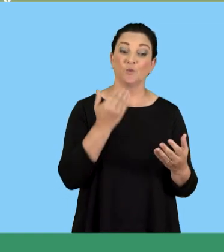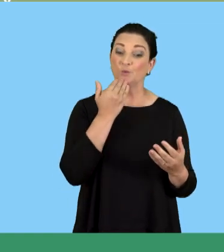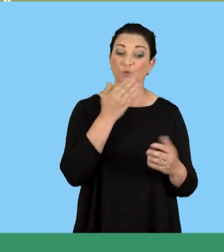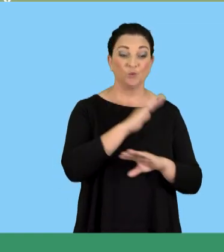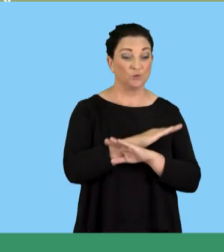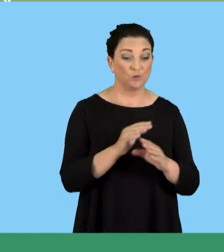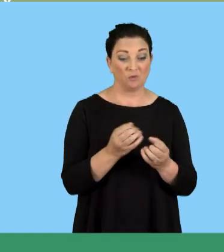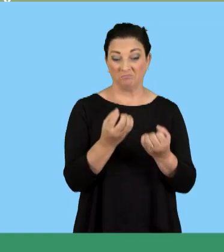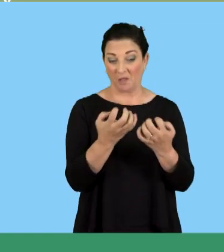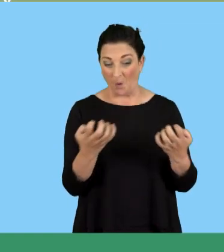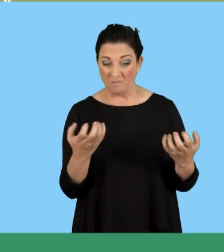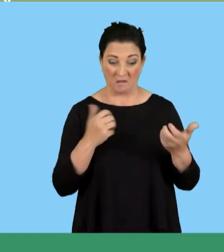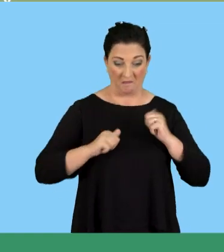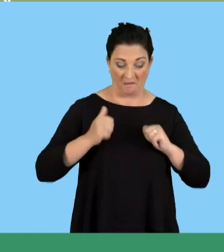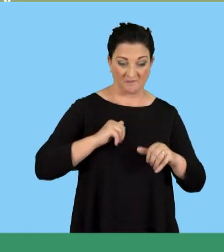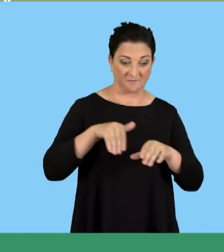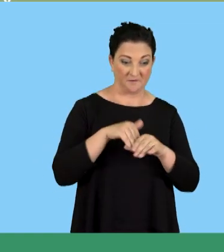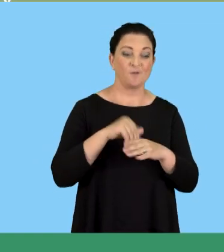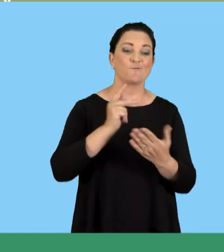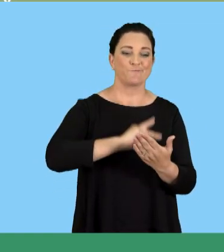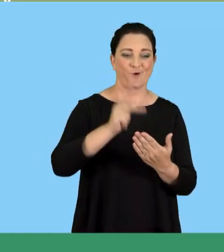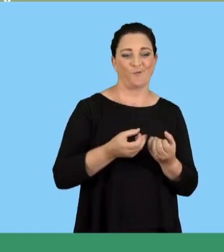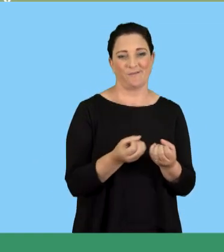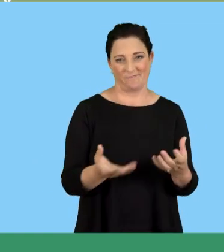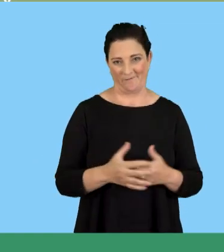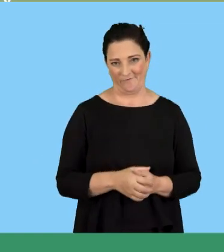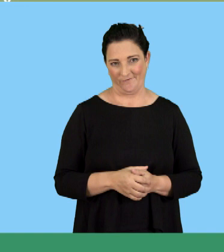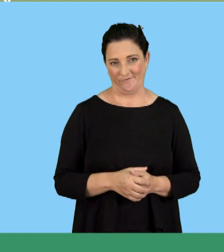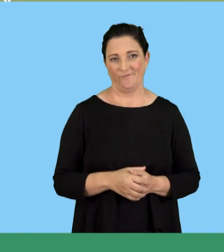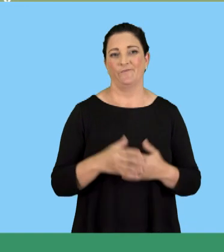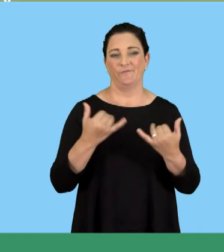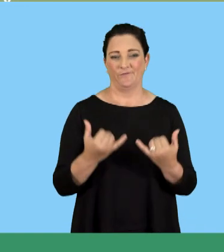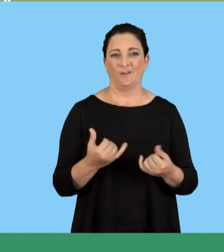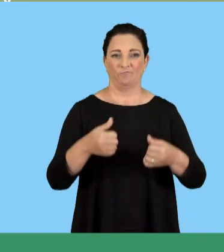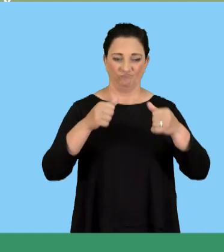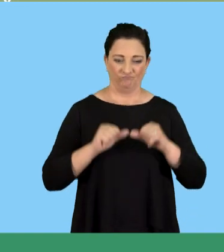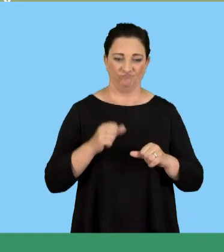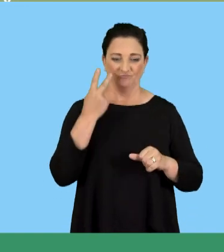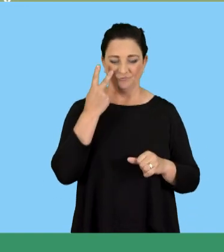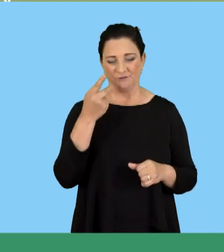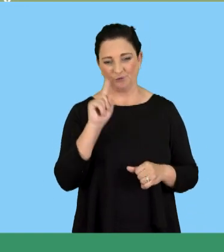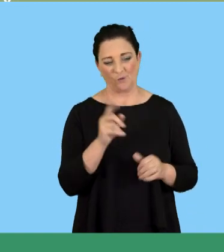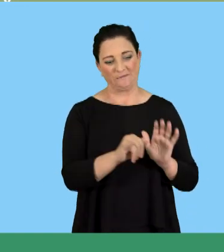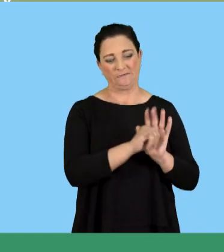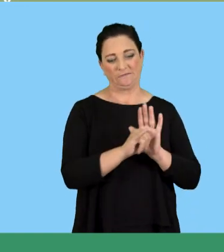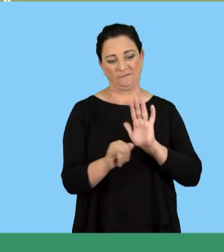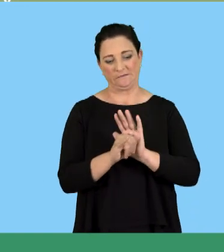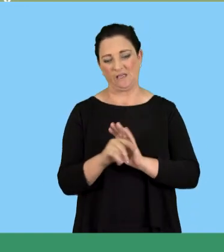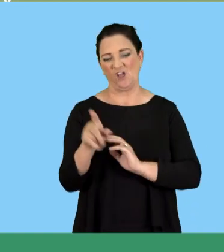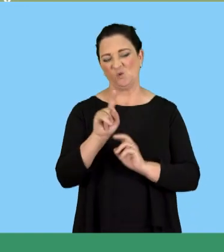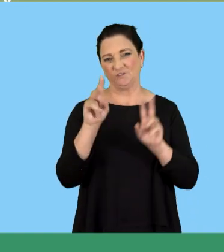not economically active in the community. Now, let's identify our socio-economic issues that